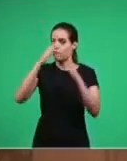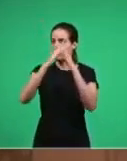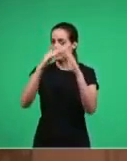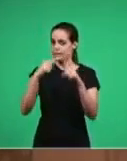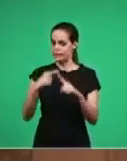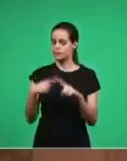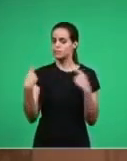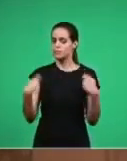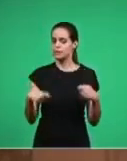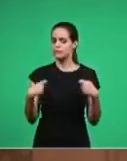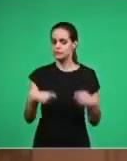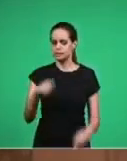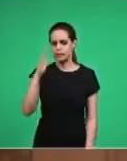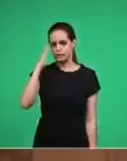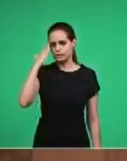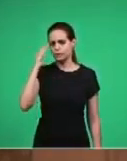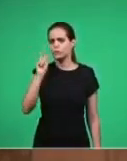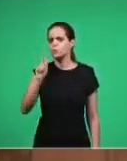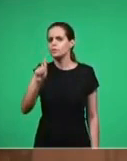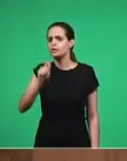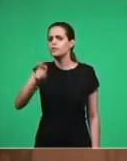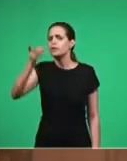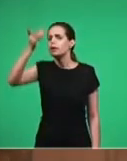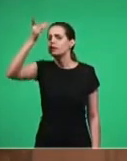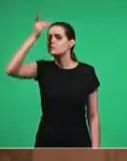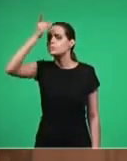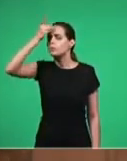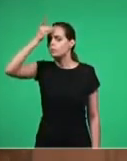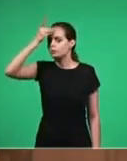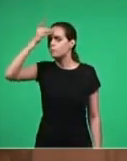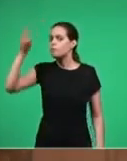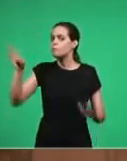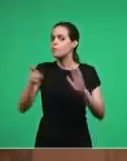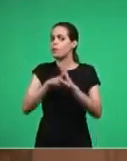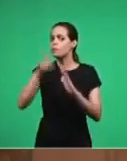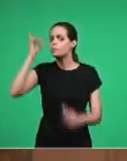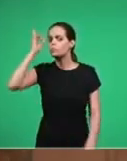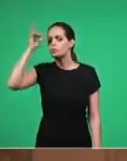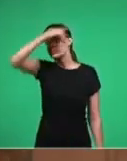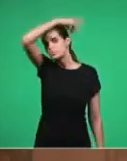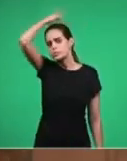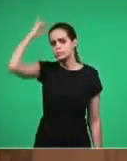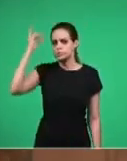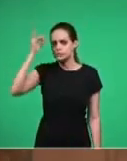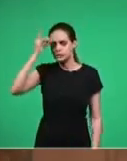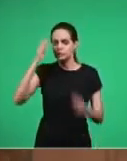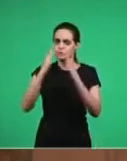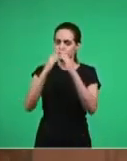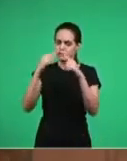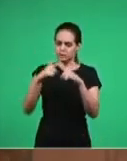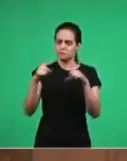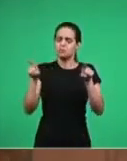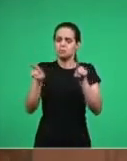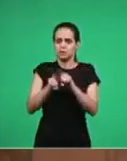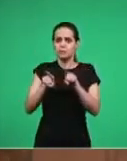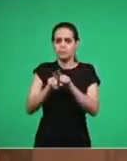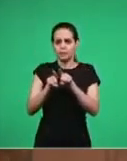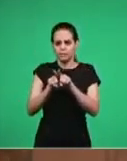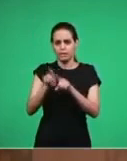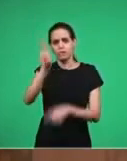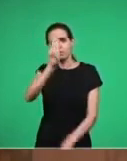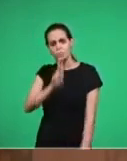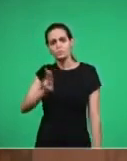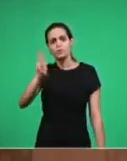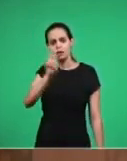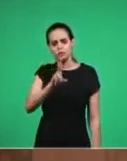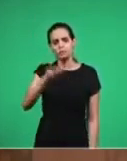Holy Spirit. And we have to understand what these gifts are. And these gifts are important because they are what bring us closer